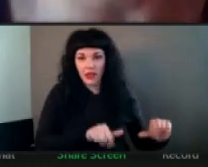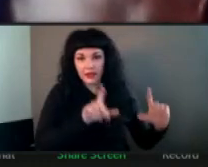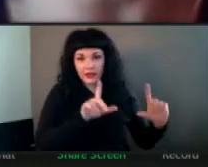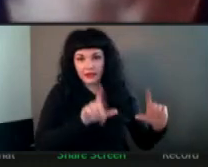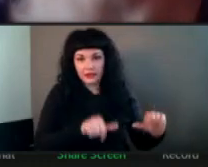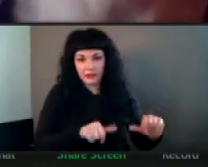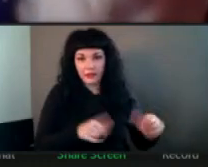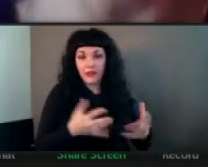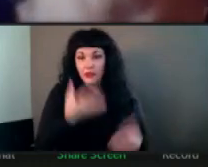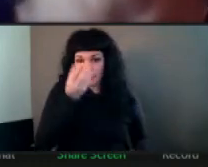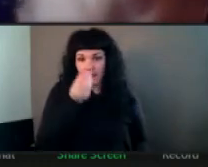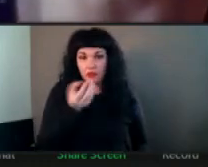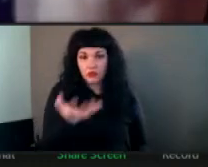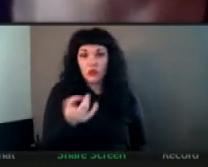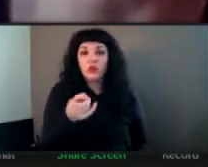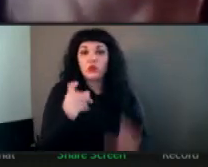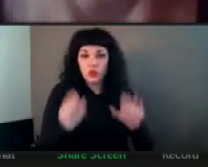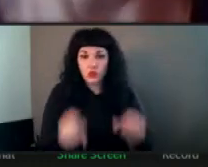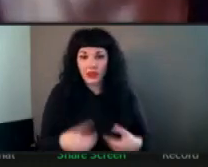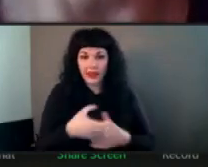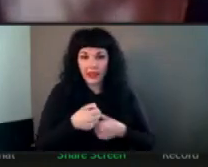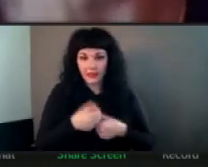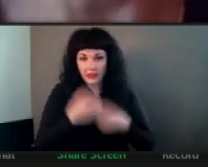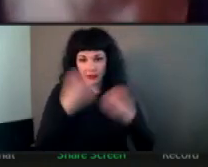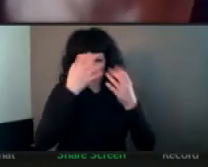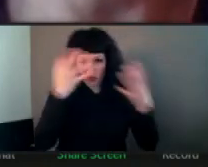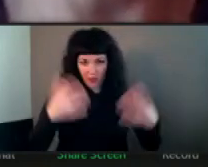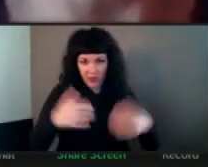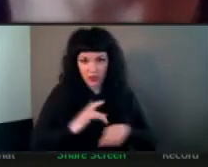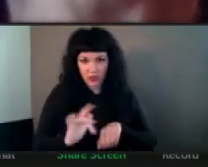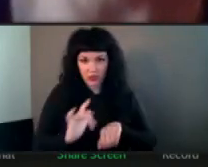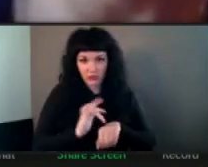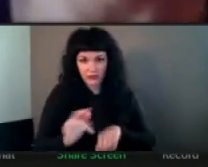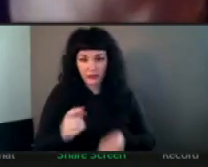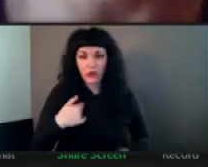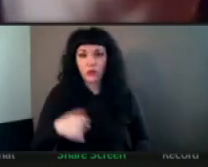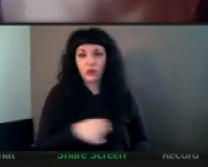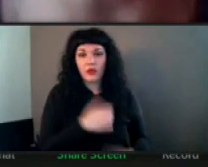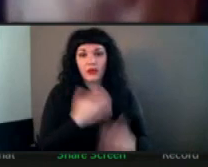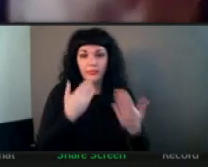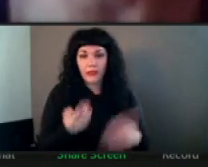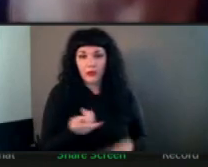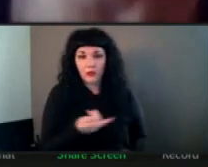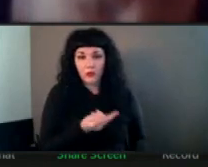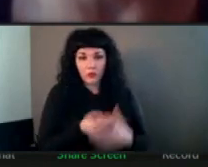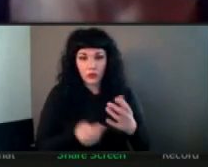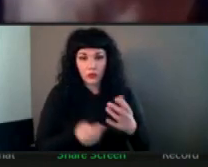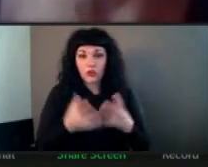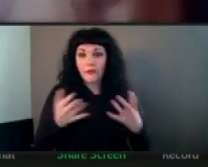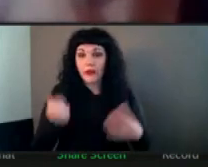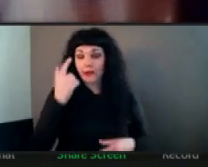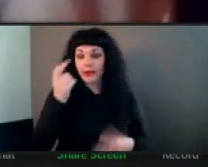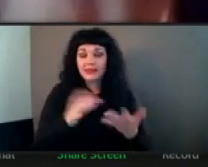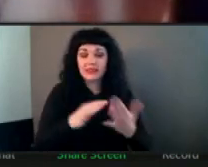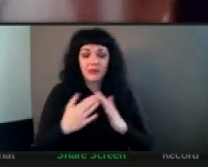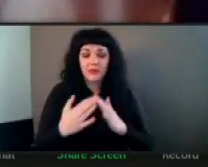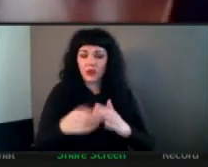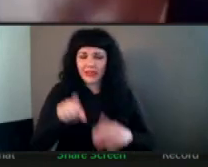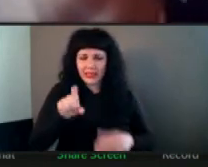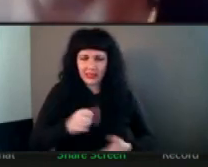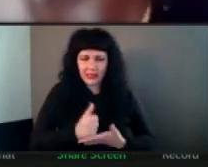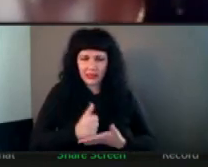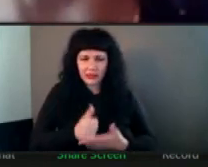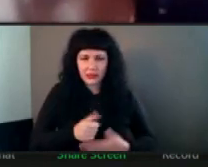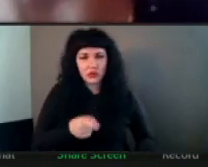this information. Marifer and Cheryl, we thank you so much because the community needs this. I think you said something was